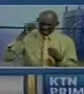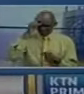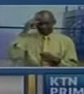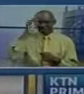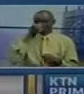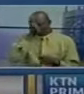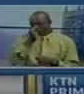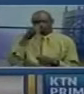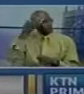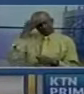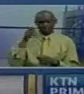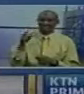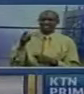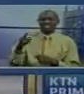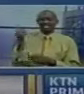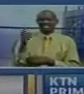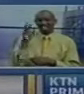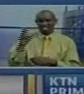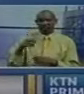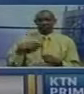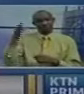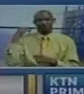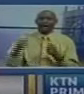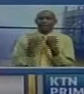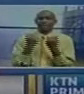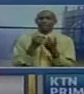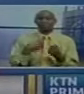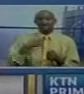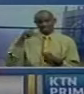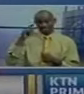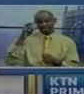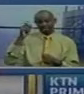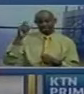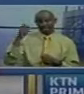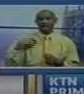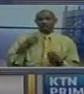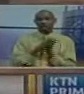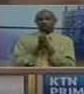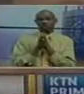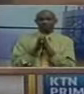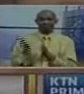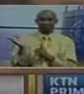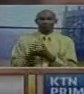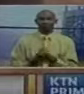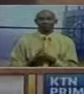region despite the massive loss of life in recent months. Linda Ogutu reports.